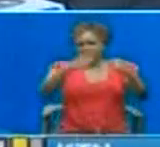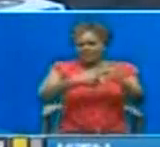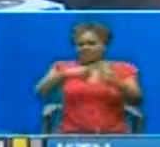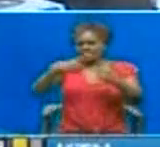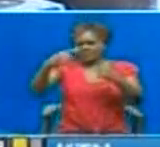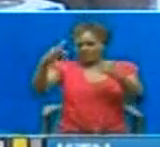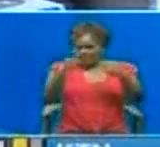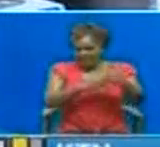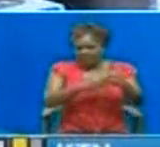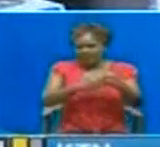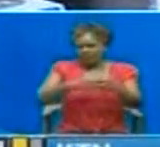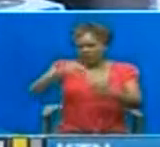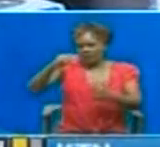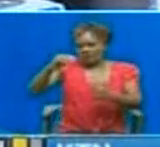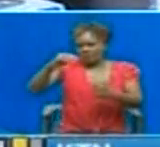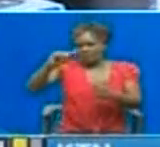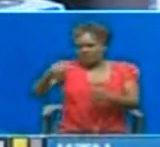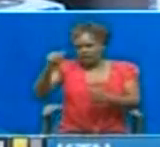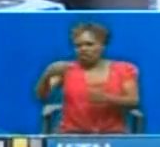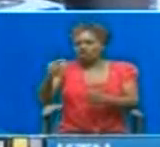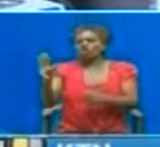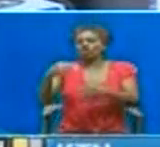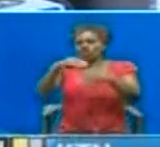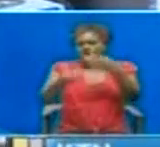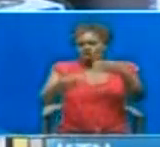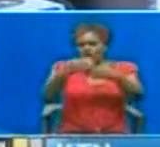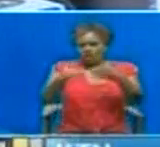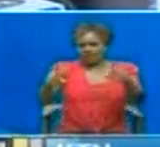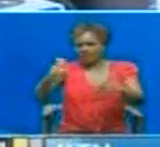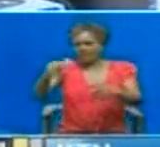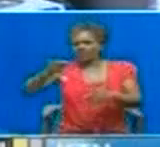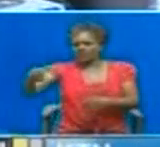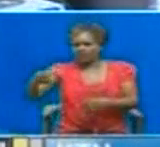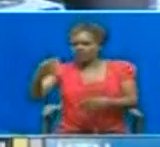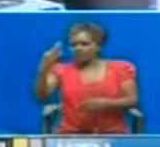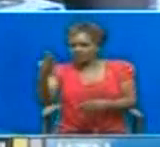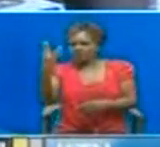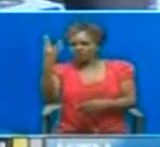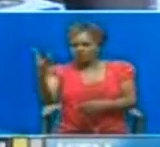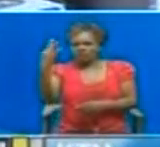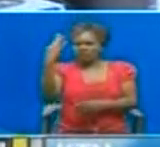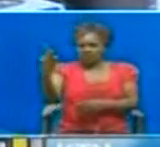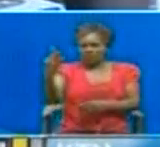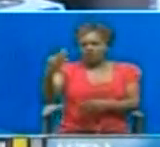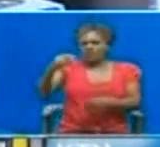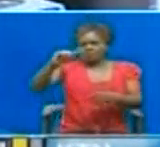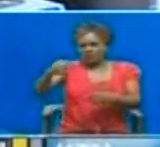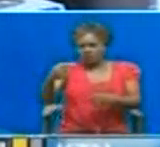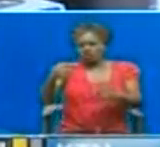$368 million. For satellite towns, it requires about $343 million. In